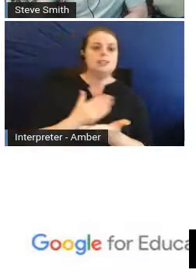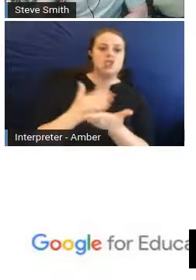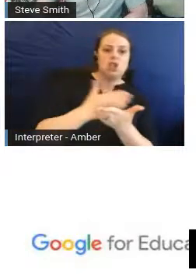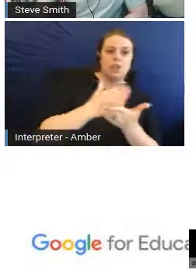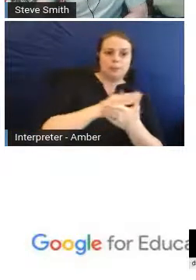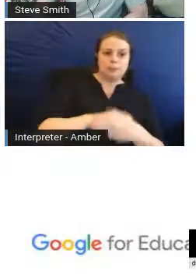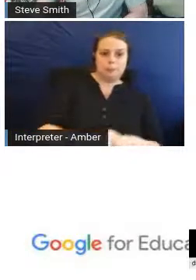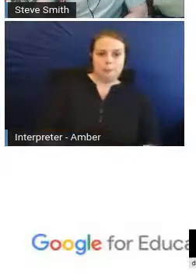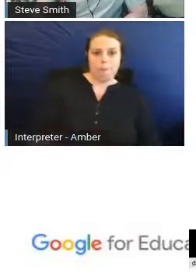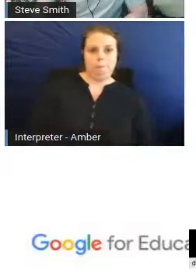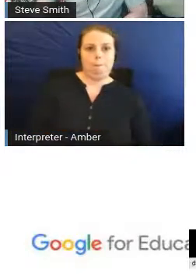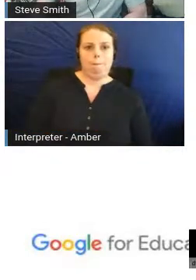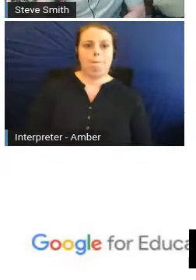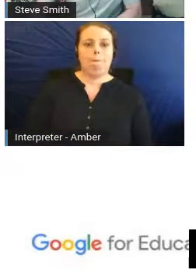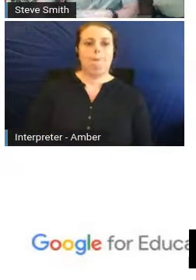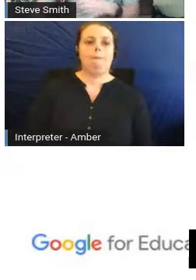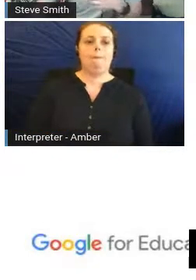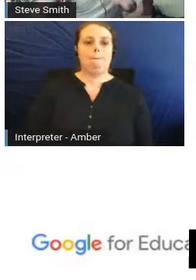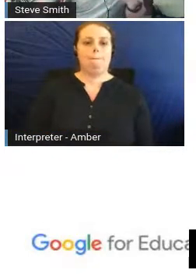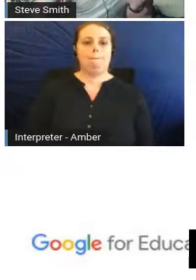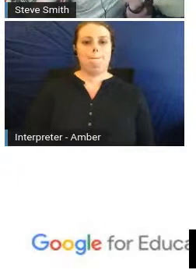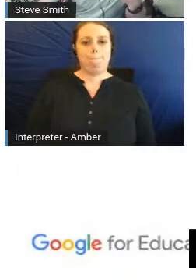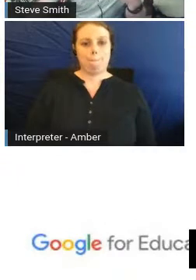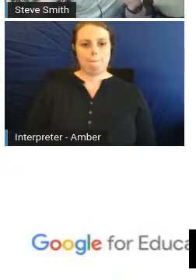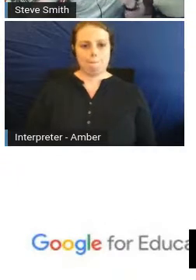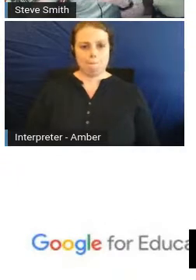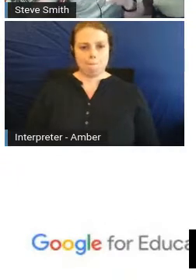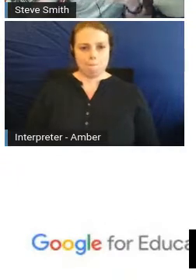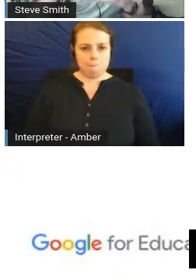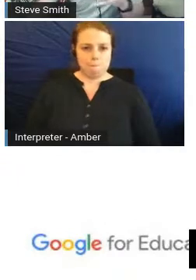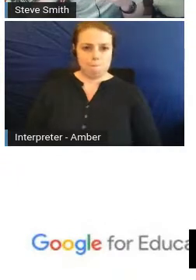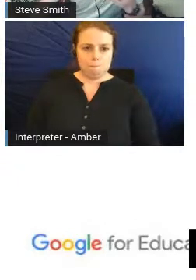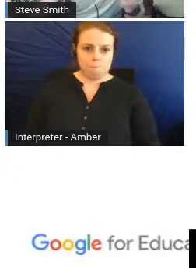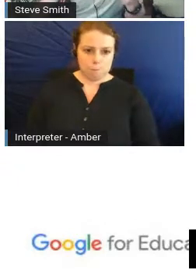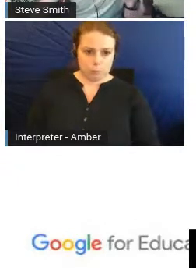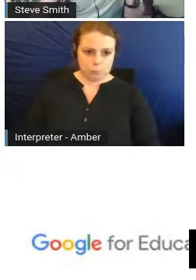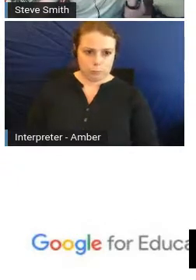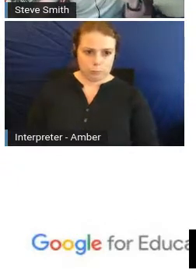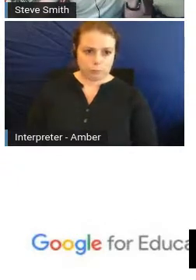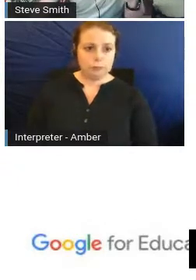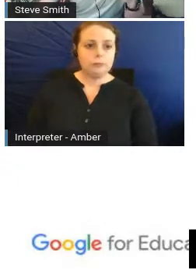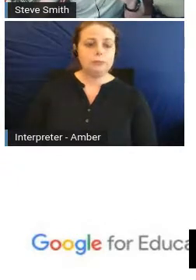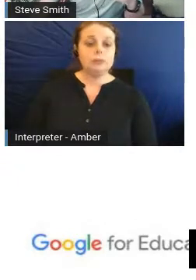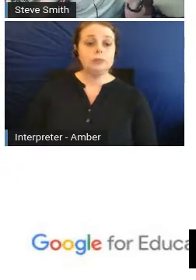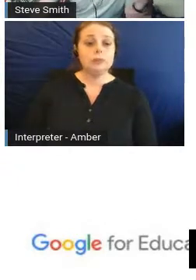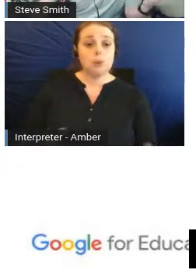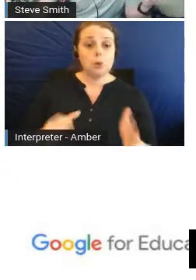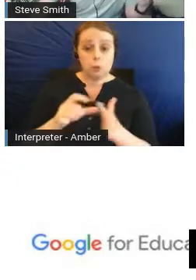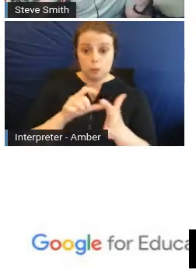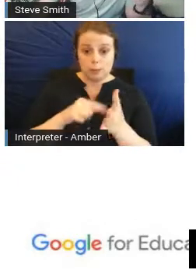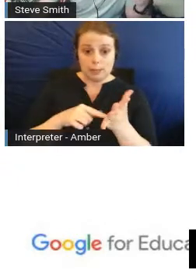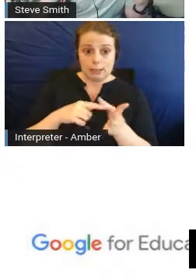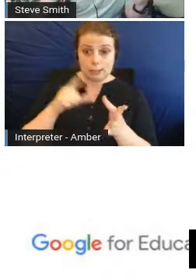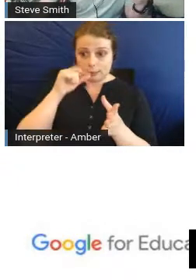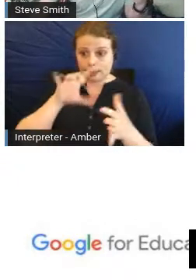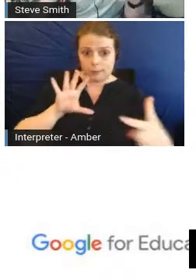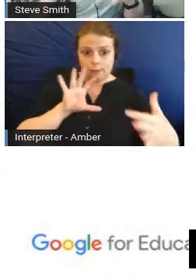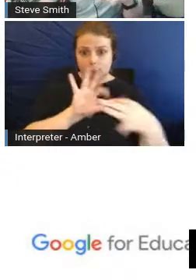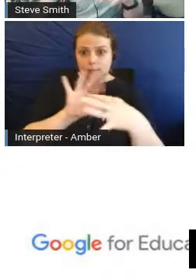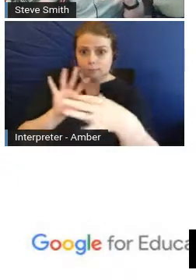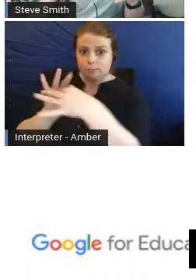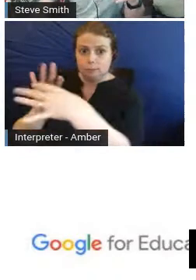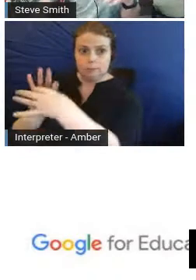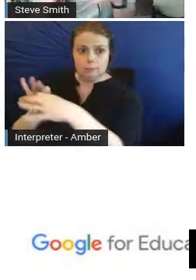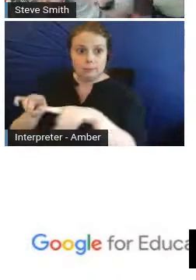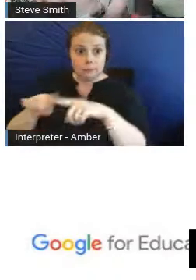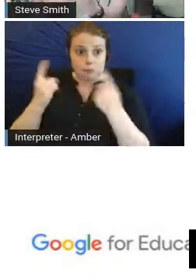So I'll click forward one. So as I said before, we can connect our data to lots of different things. So